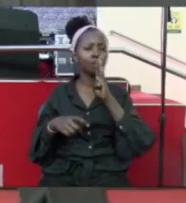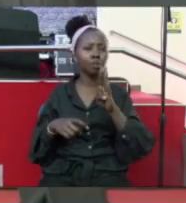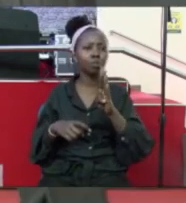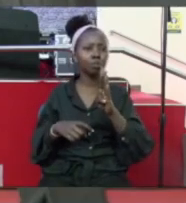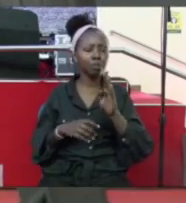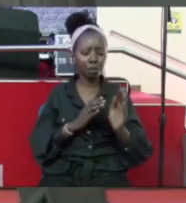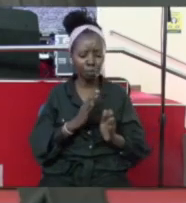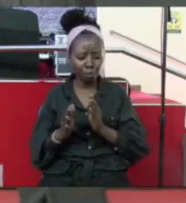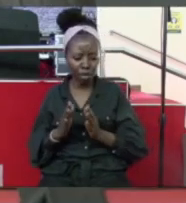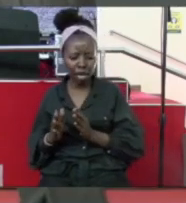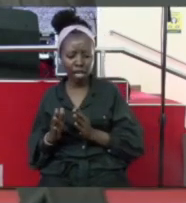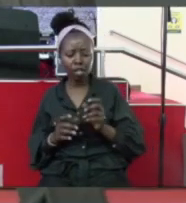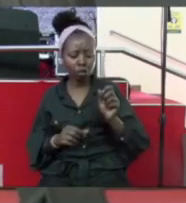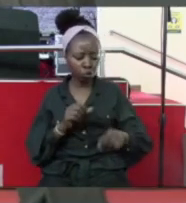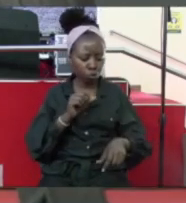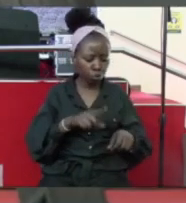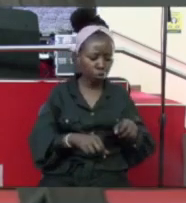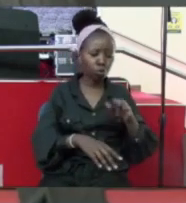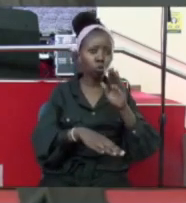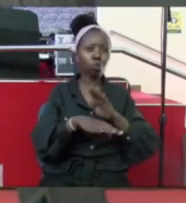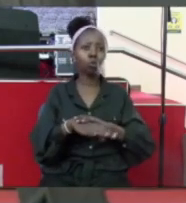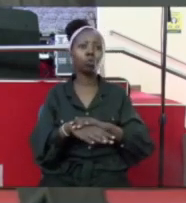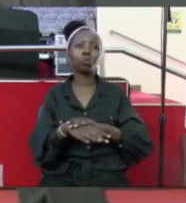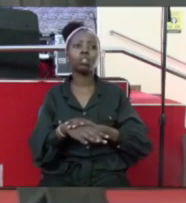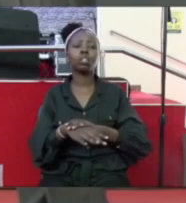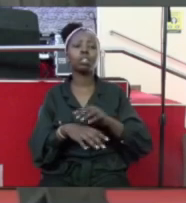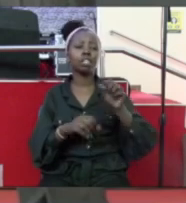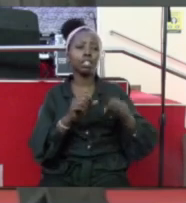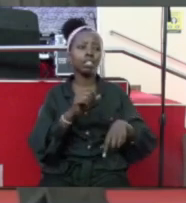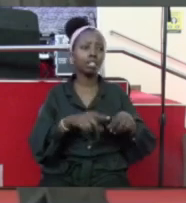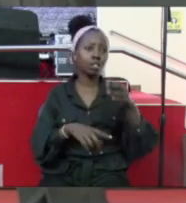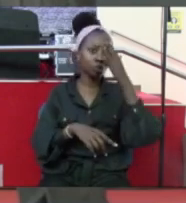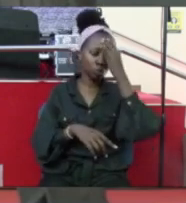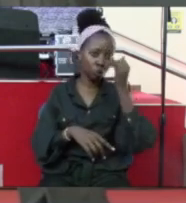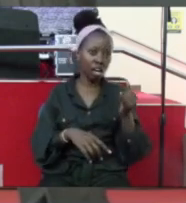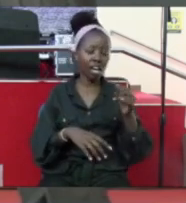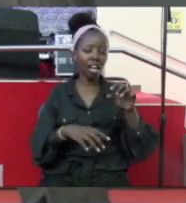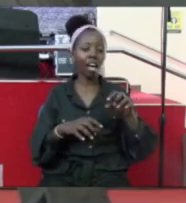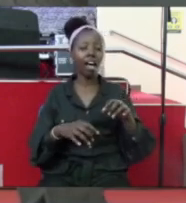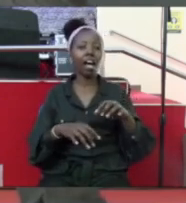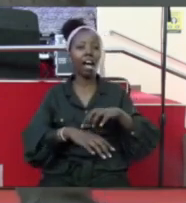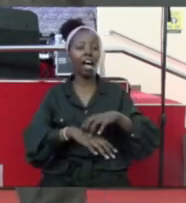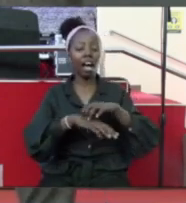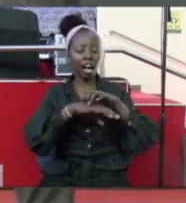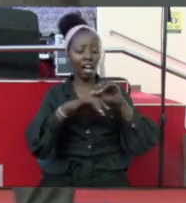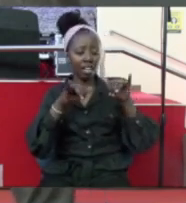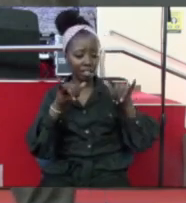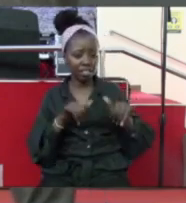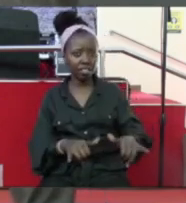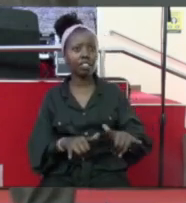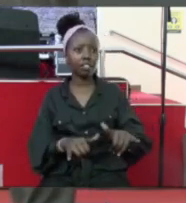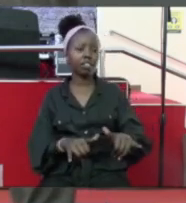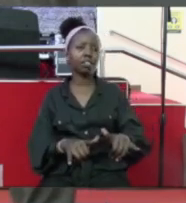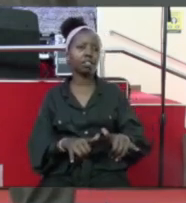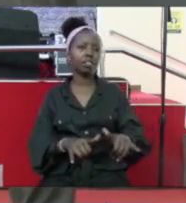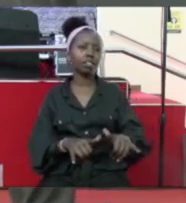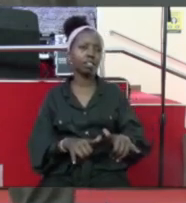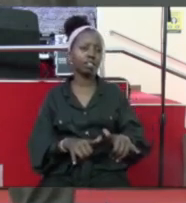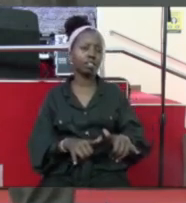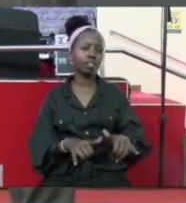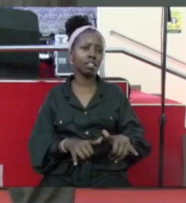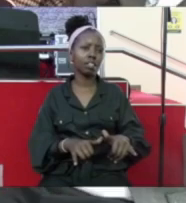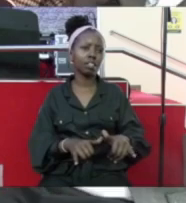the earth remains. Tunaona kwamba inabidi tupande mbegu nzuri kwa sababu mradi dunia ipo. Seed time and harvest shall not